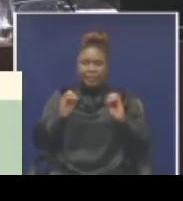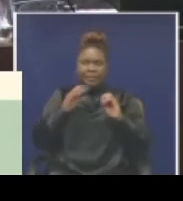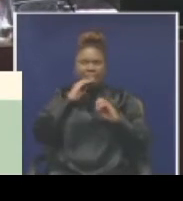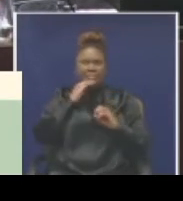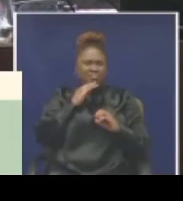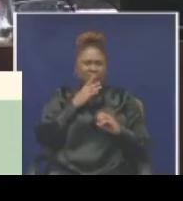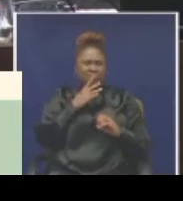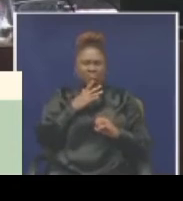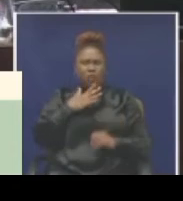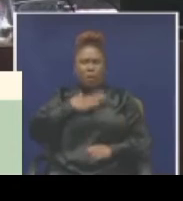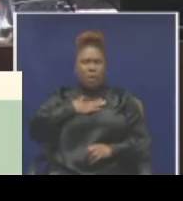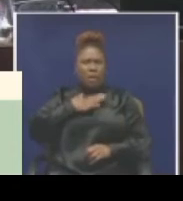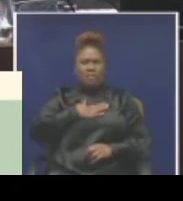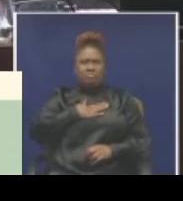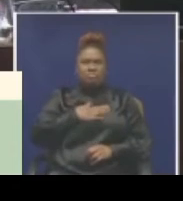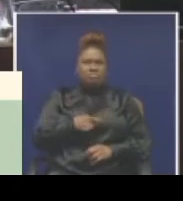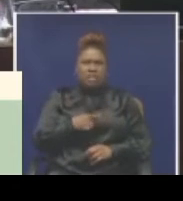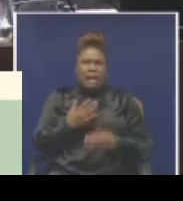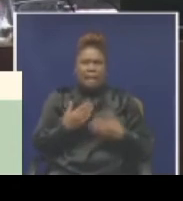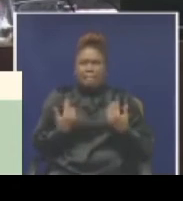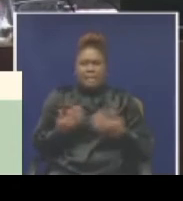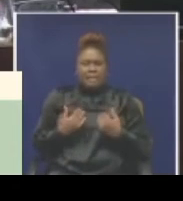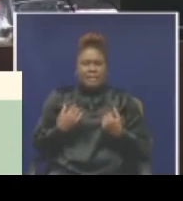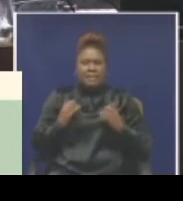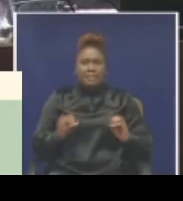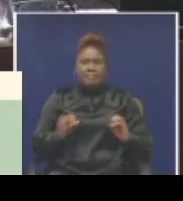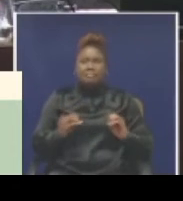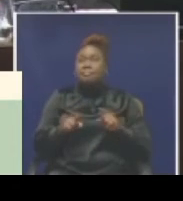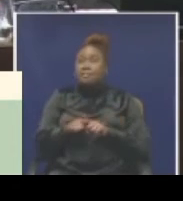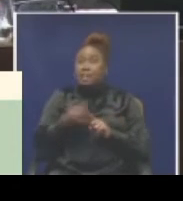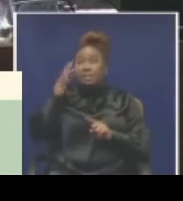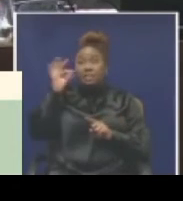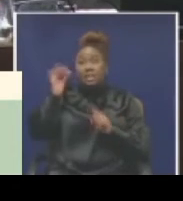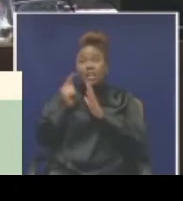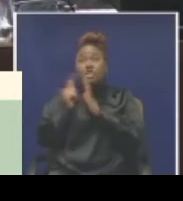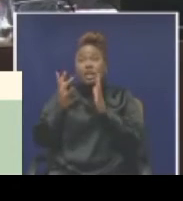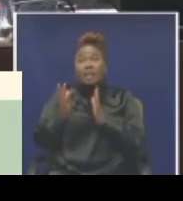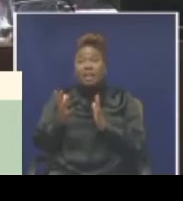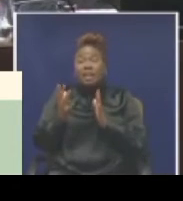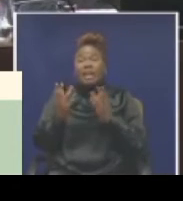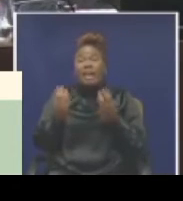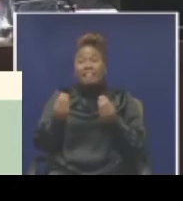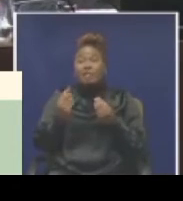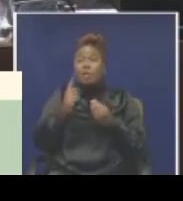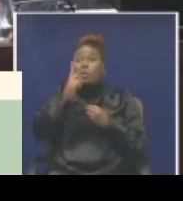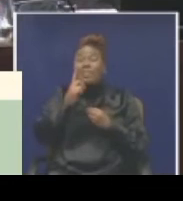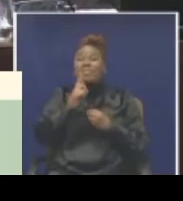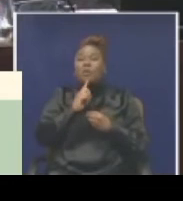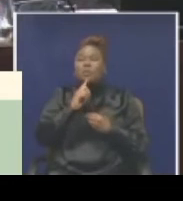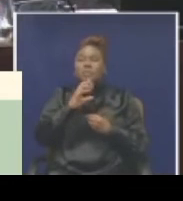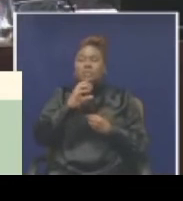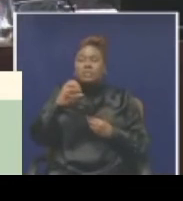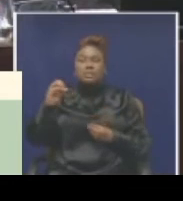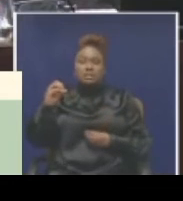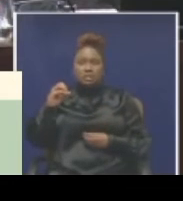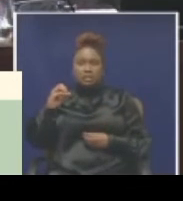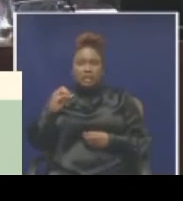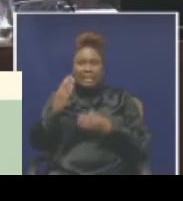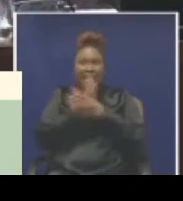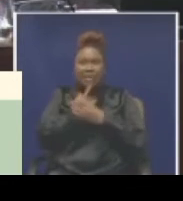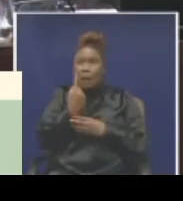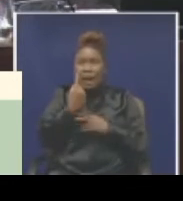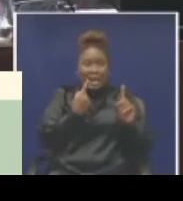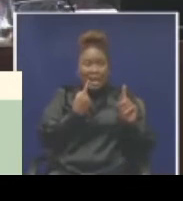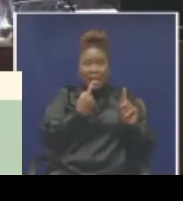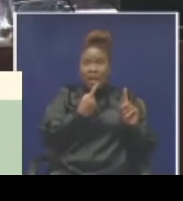appreciating ourselves. State attorneys, you find state attorneys having 1,000 more cases per state attorney. Can you look